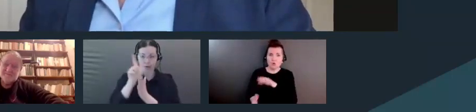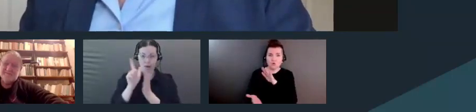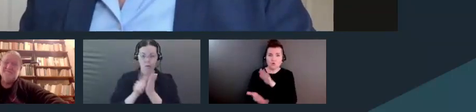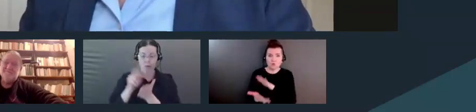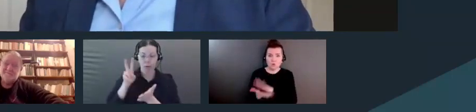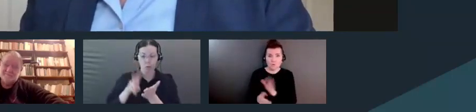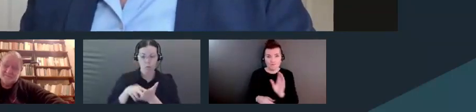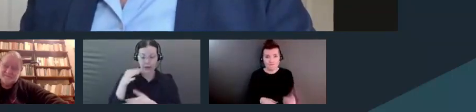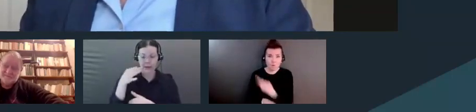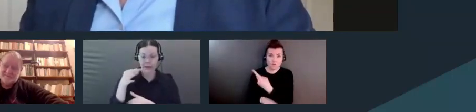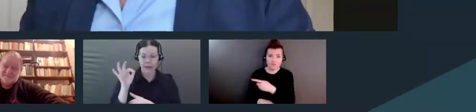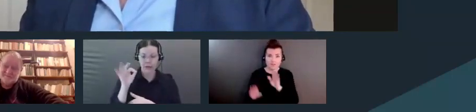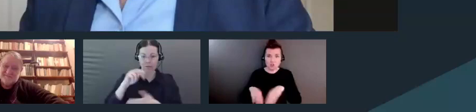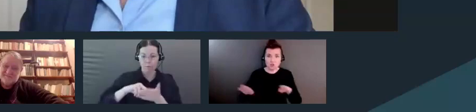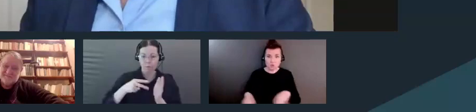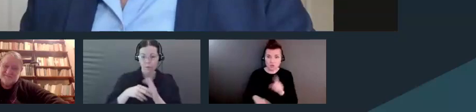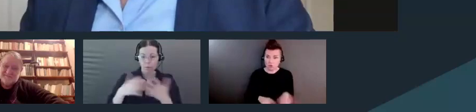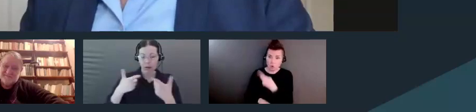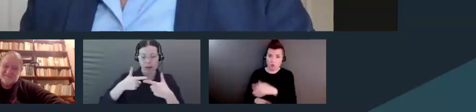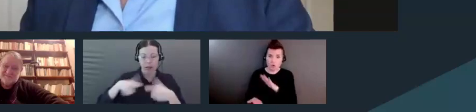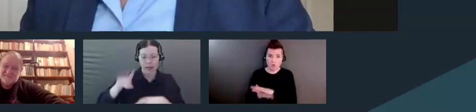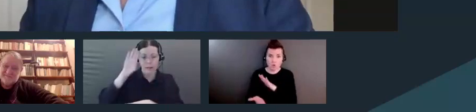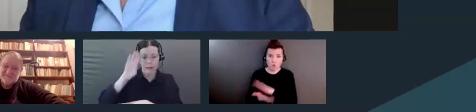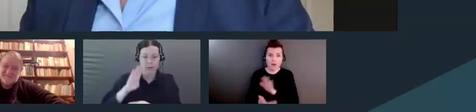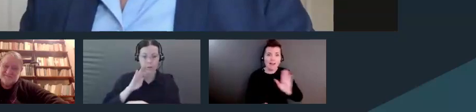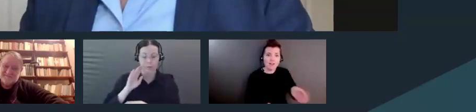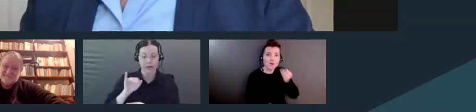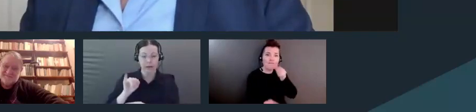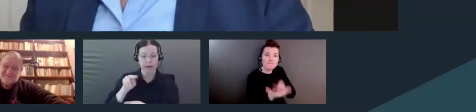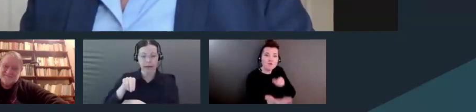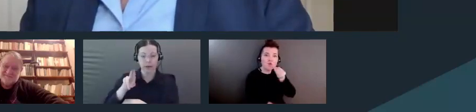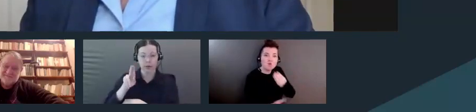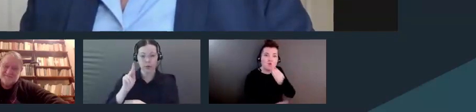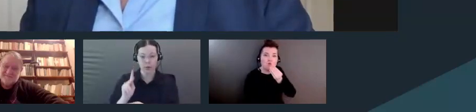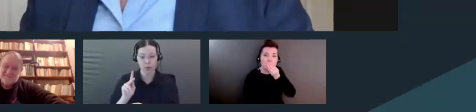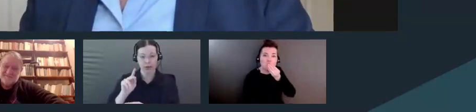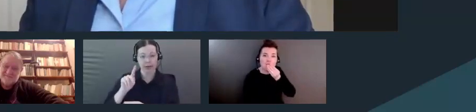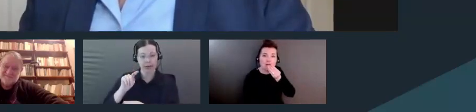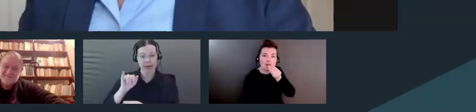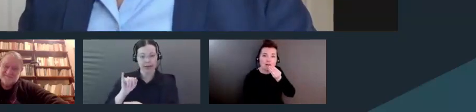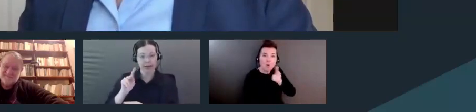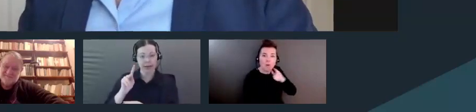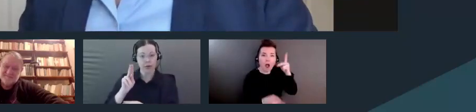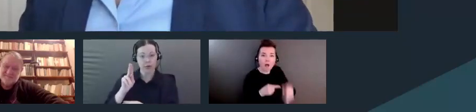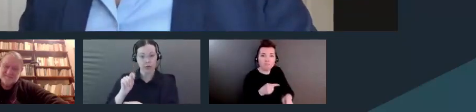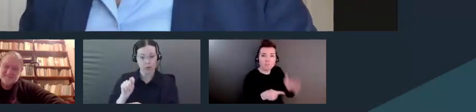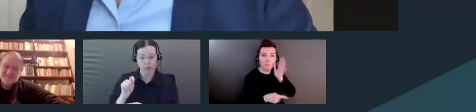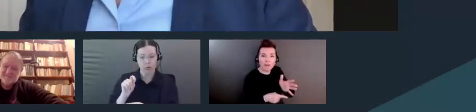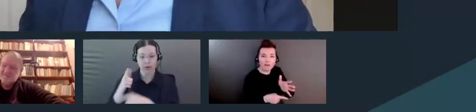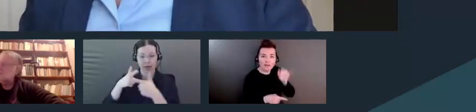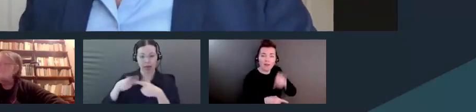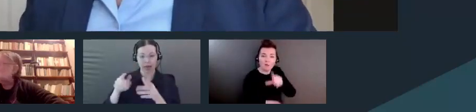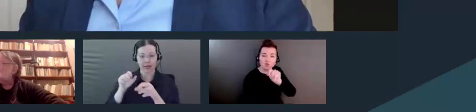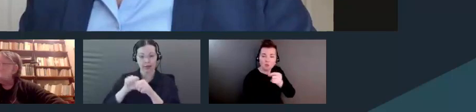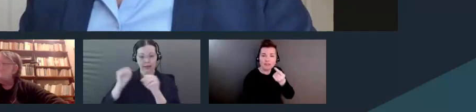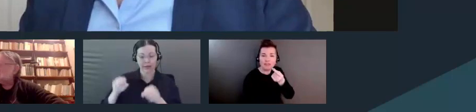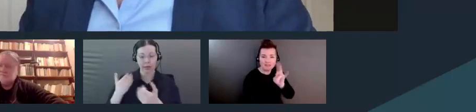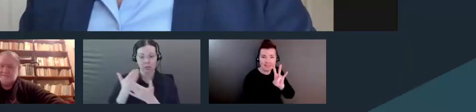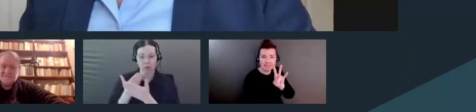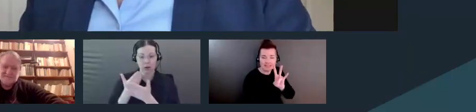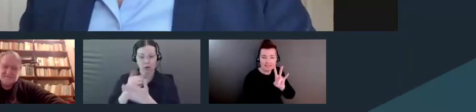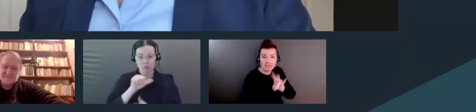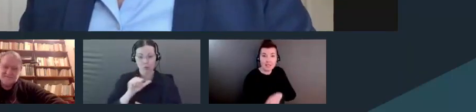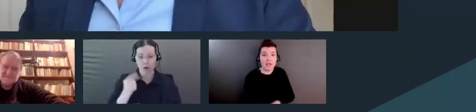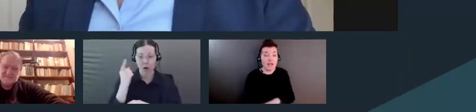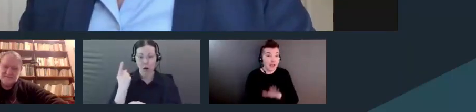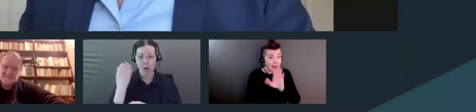allowance cut. This was done to a family in Sanikiluaq in 2018. By the way, this